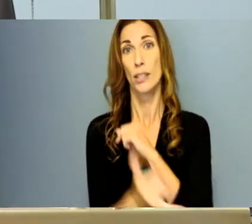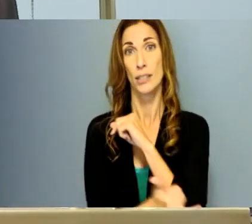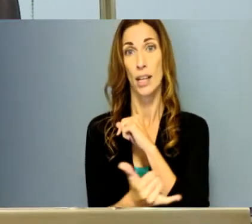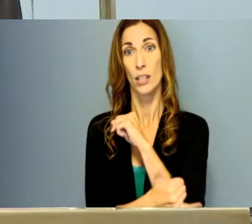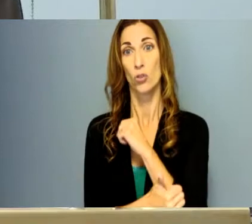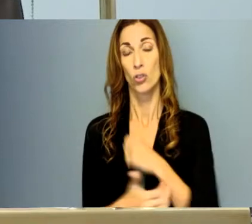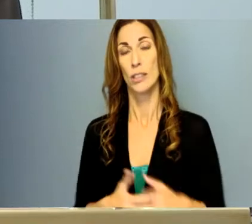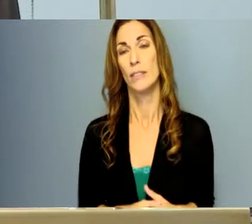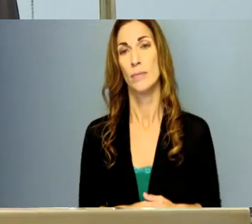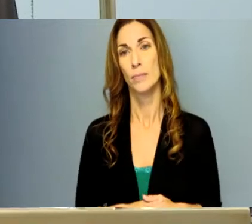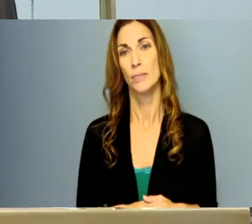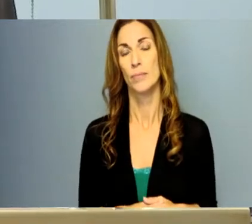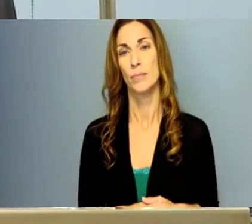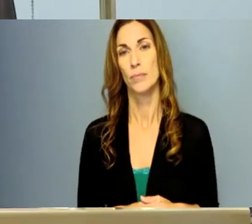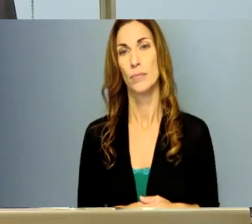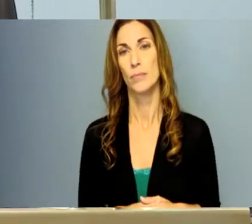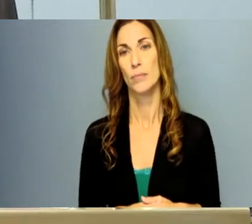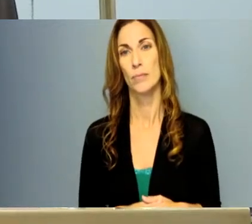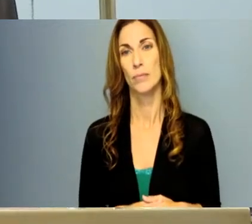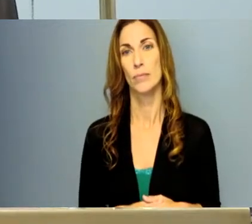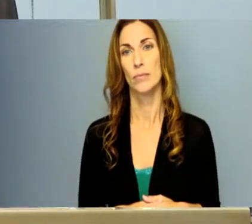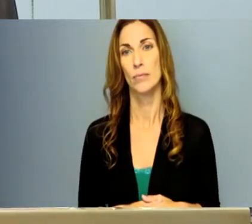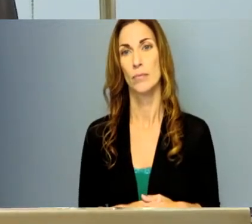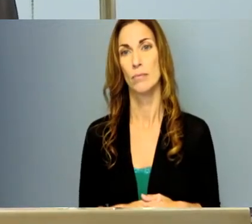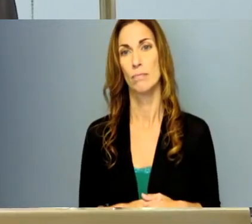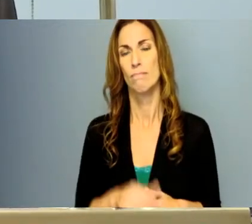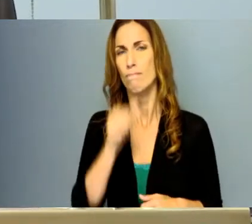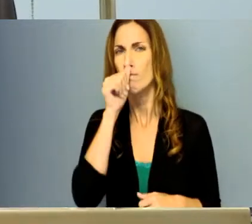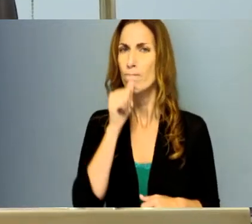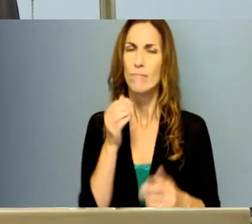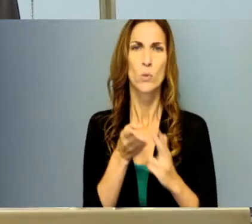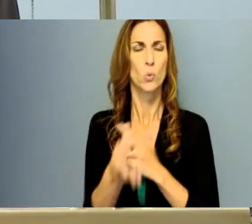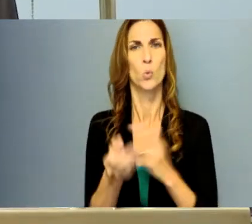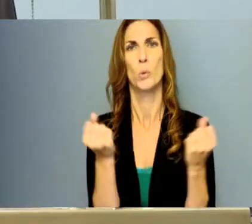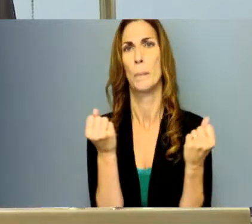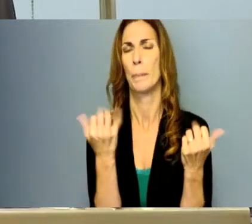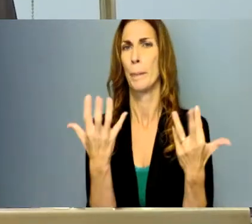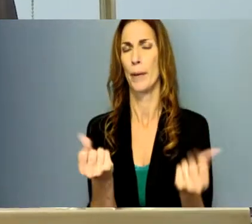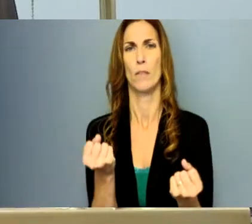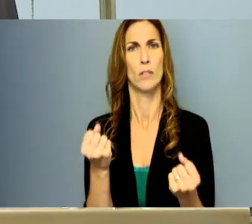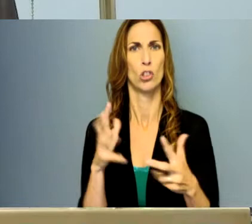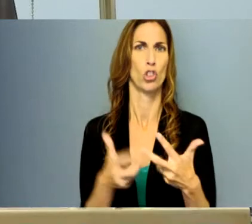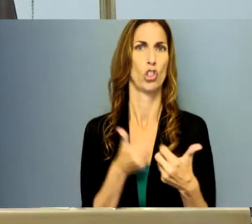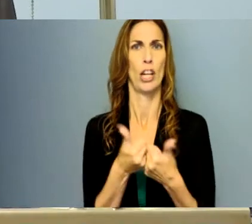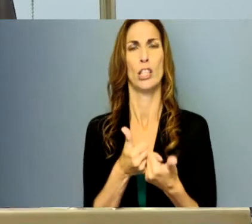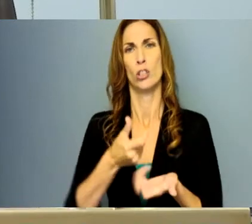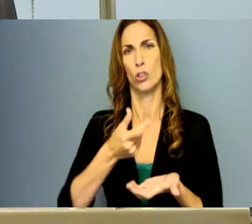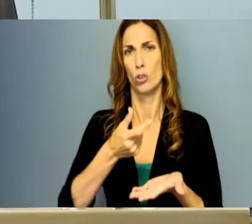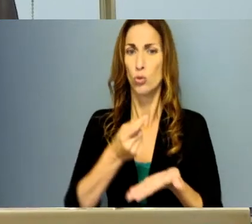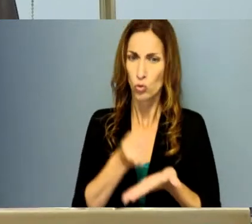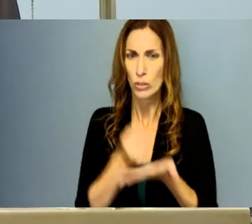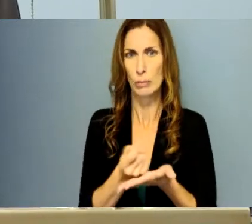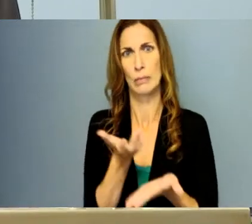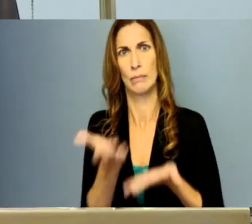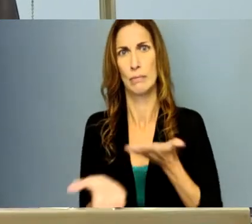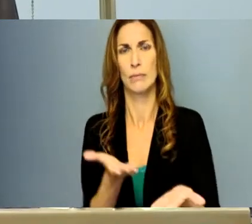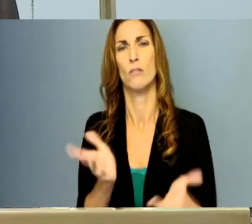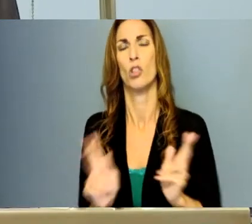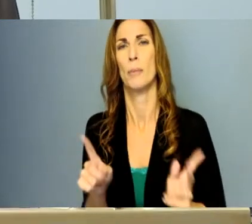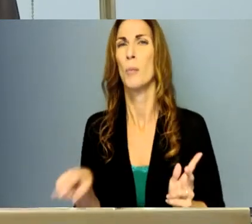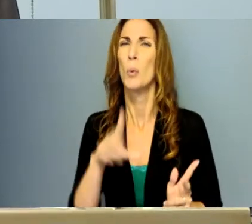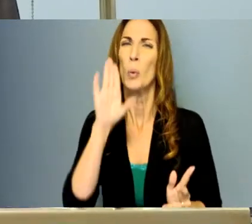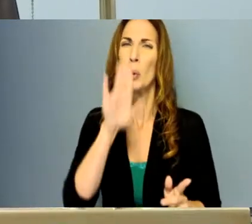they've gone through an enormous amount of challenges in treating people, and we know how difficult